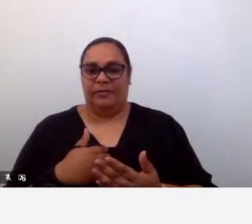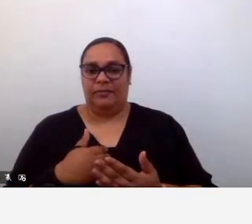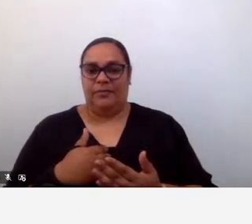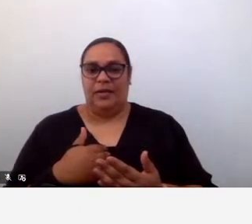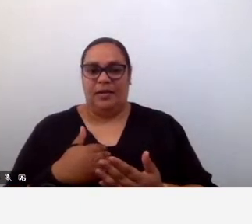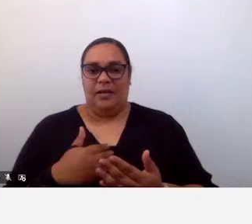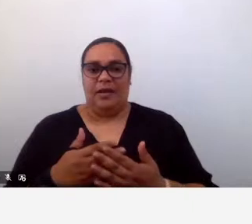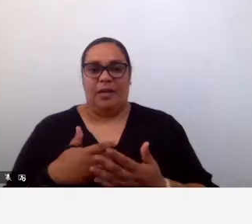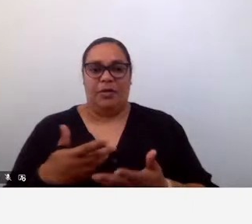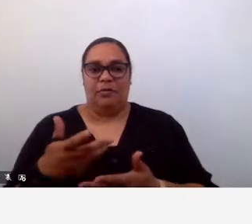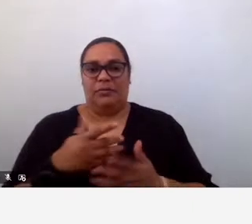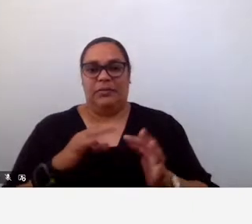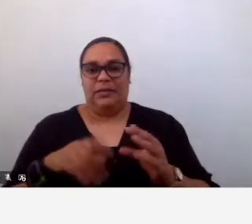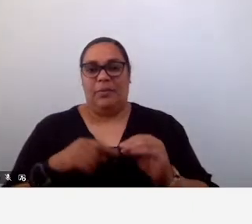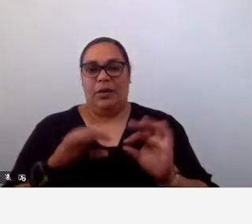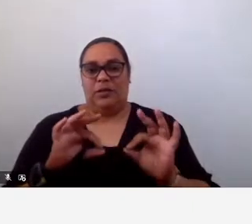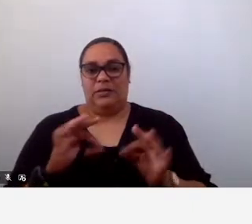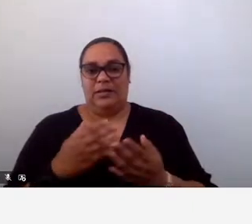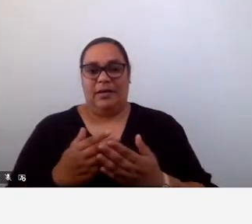give a feedback on that?